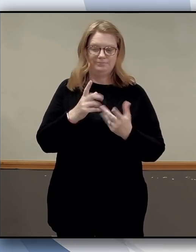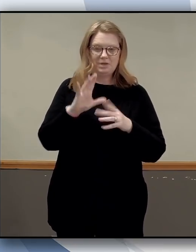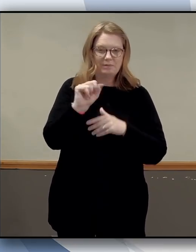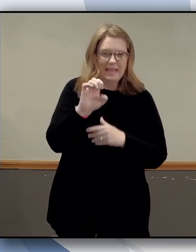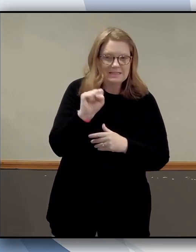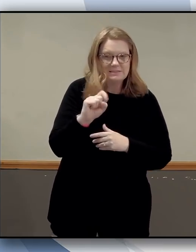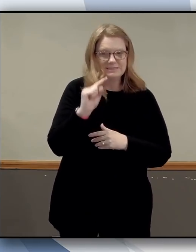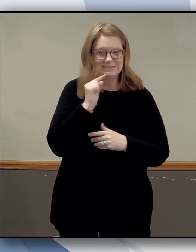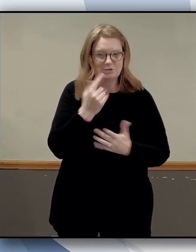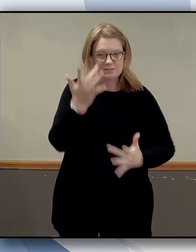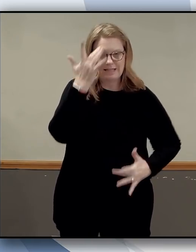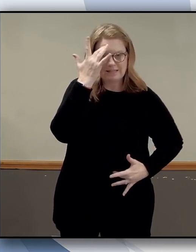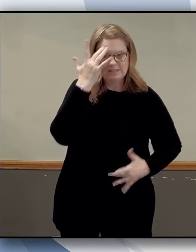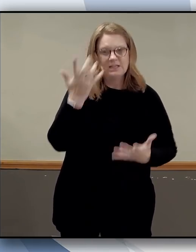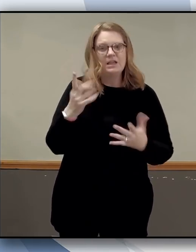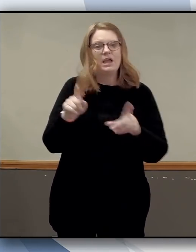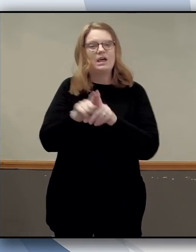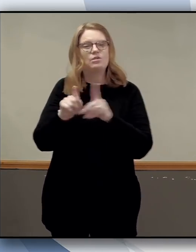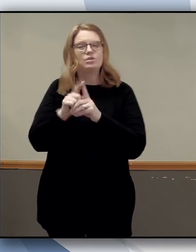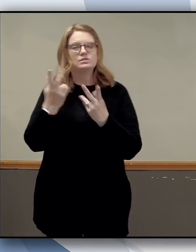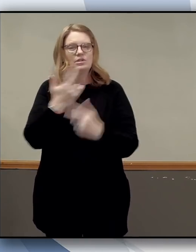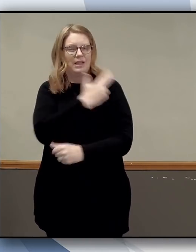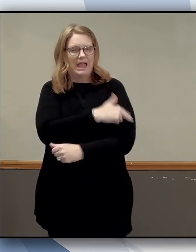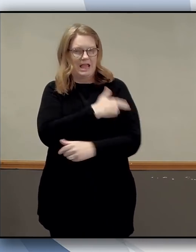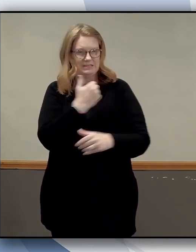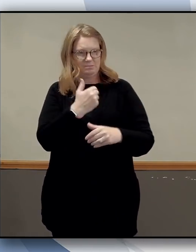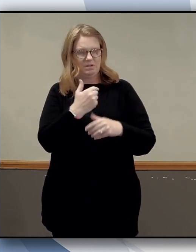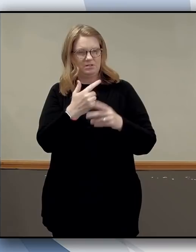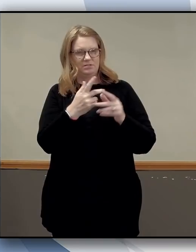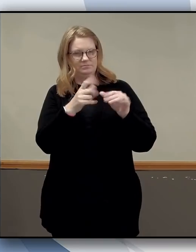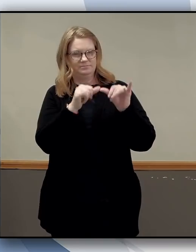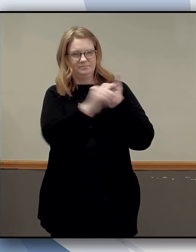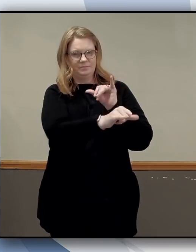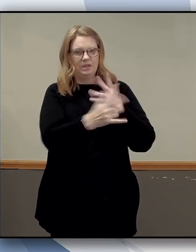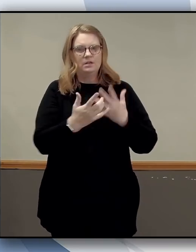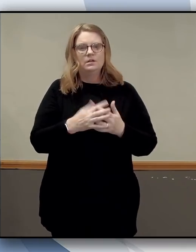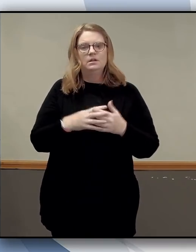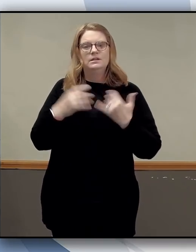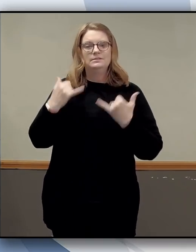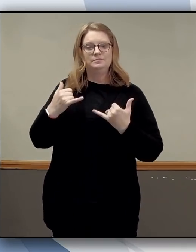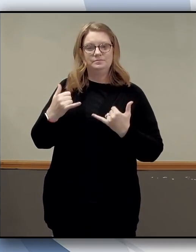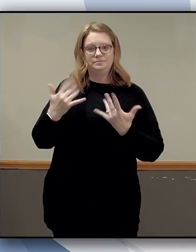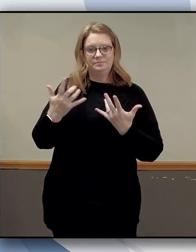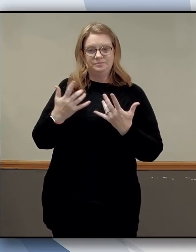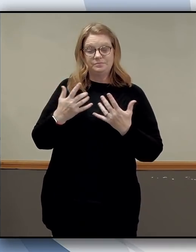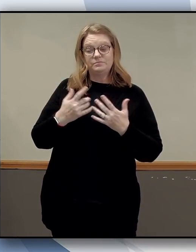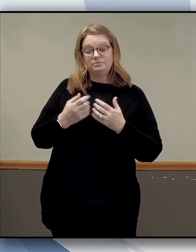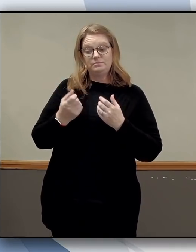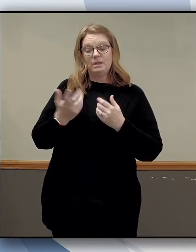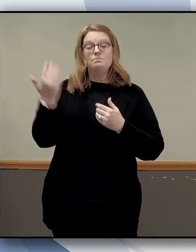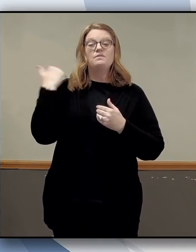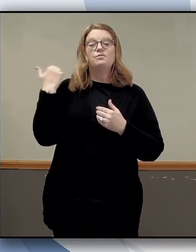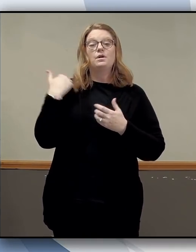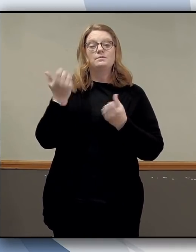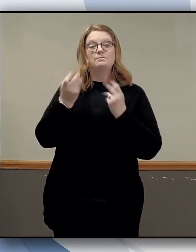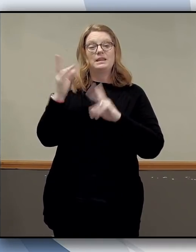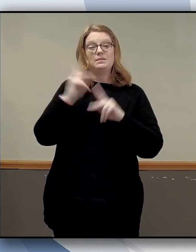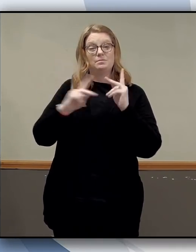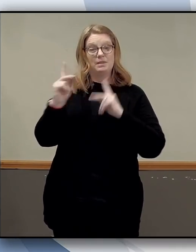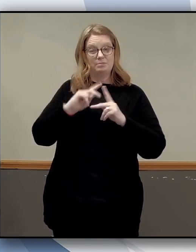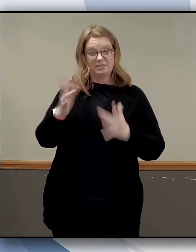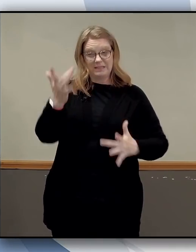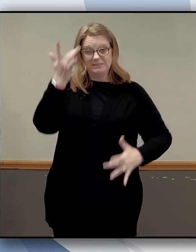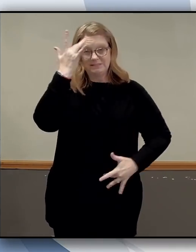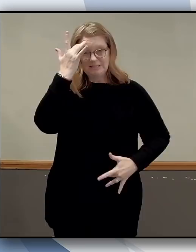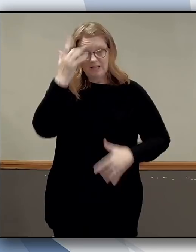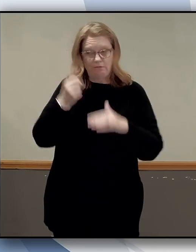hospital stays. One time they were close to 20 days for a stay. Now they're down to just over 7 days, which is, again, adds to our